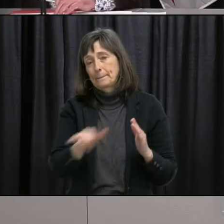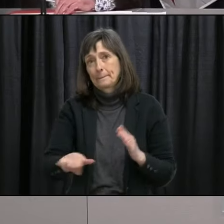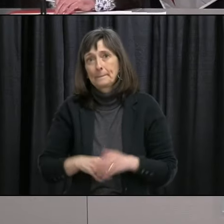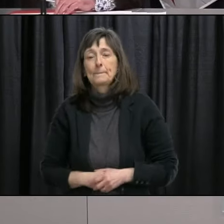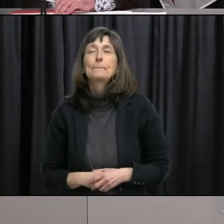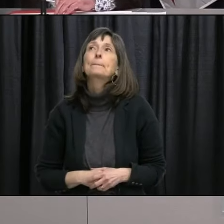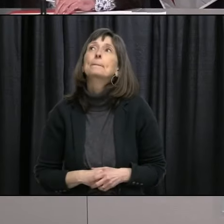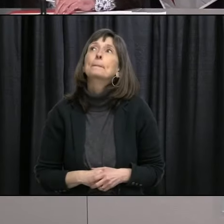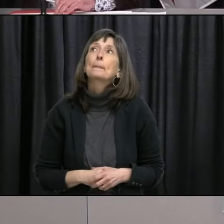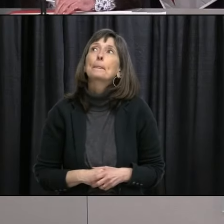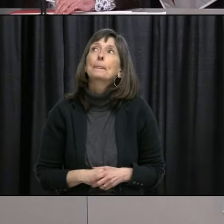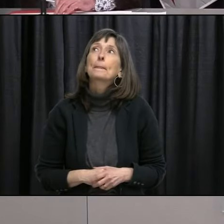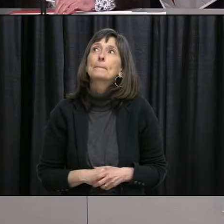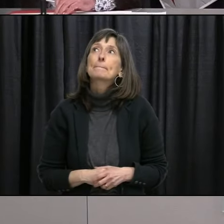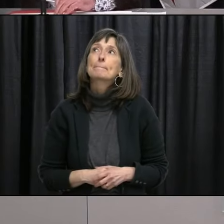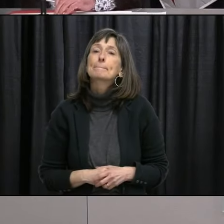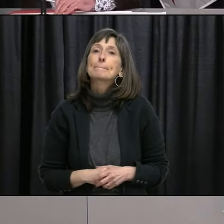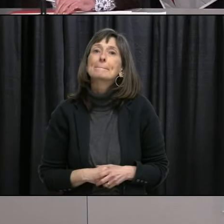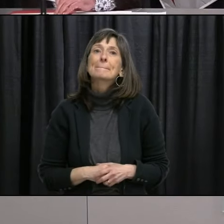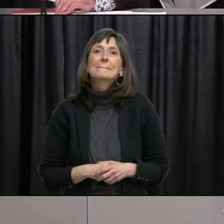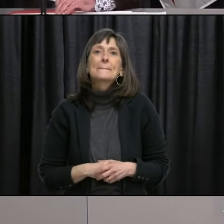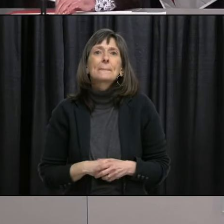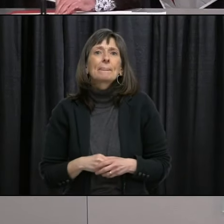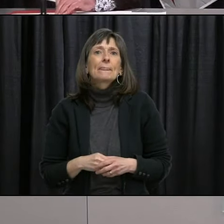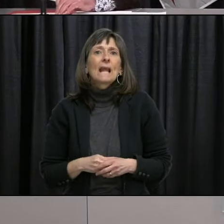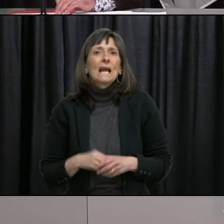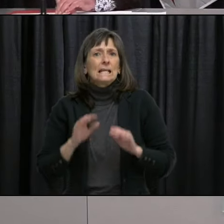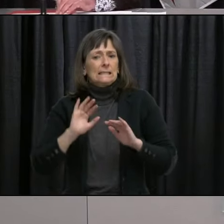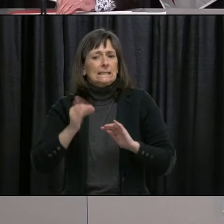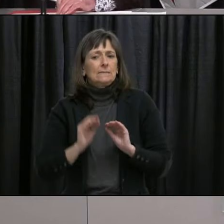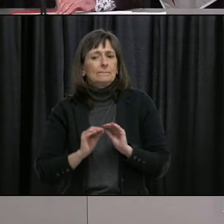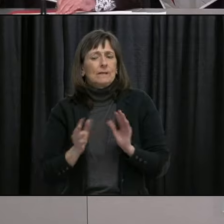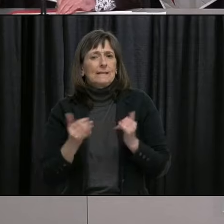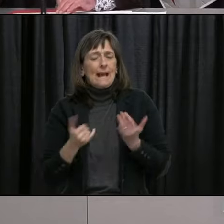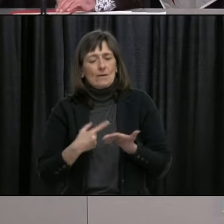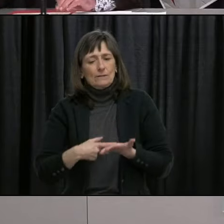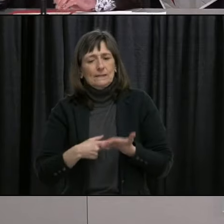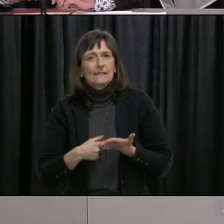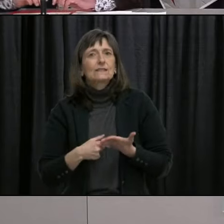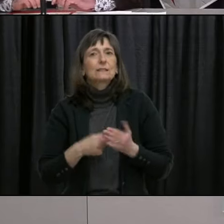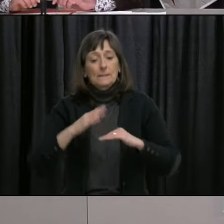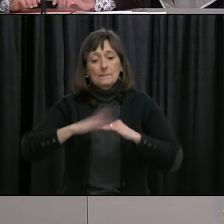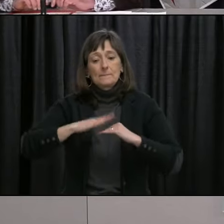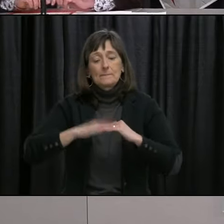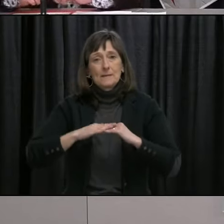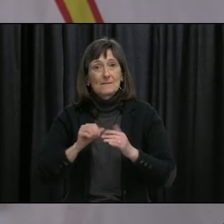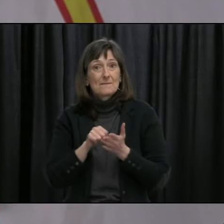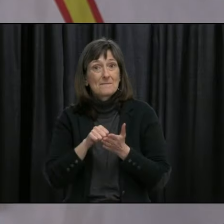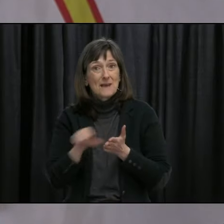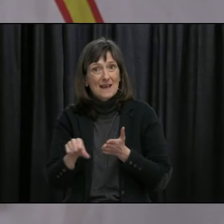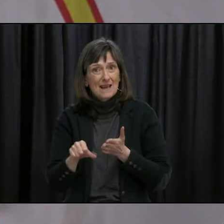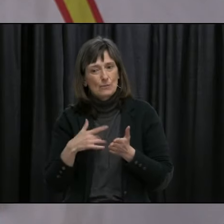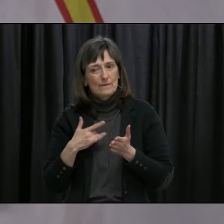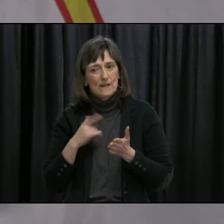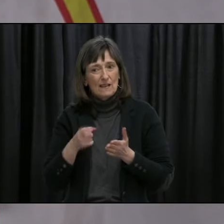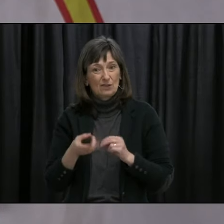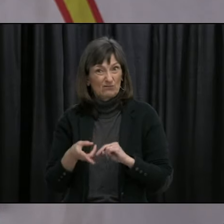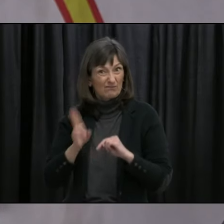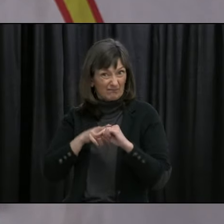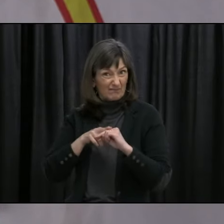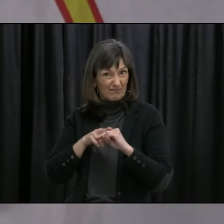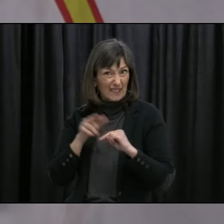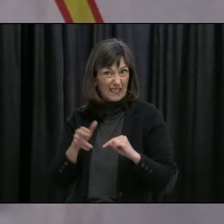apparent how much we need to raise minimum wage here in Newfoundland and Labrador? Well, that's an ongoing discussion, and there's a mechanism in place,